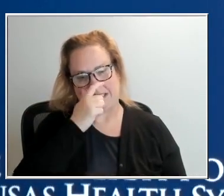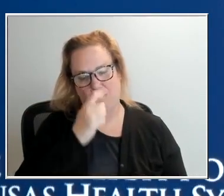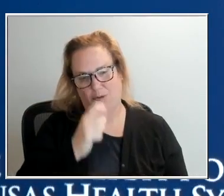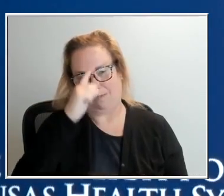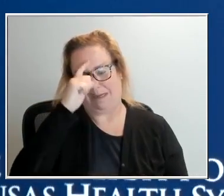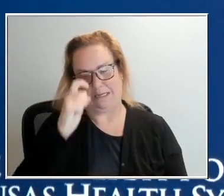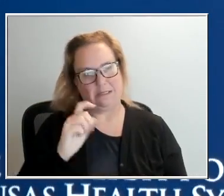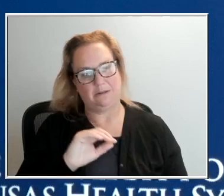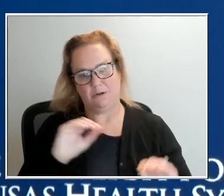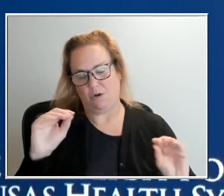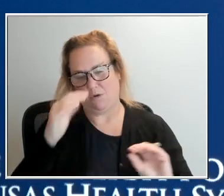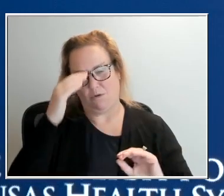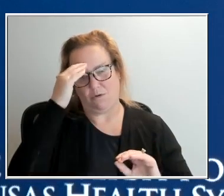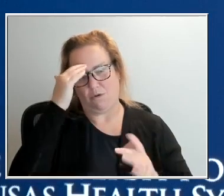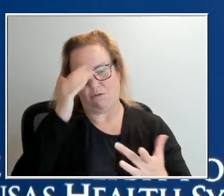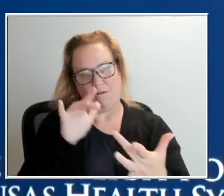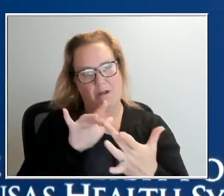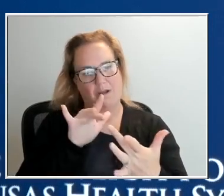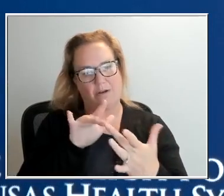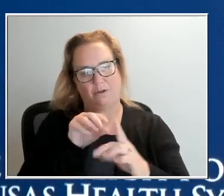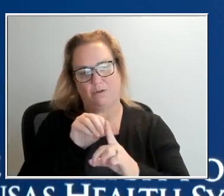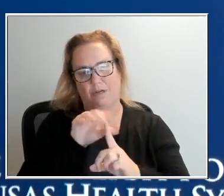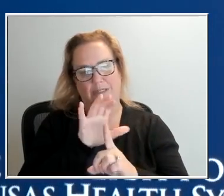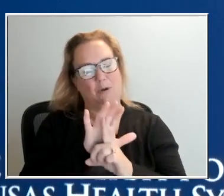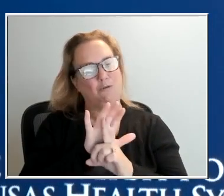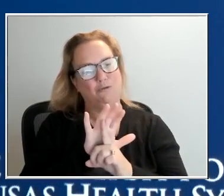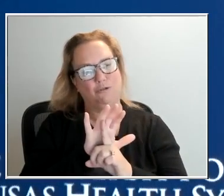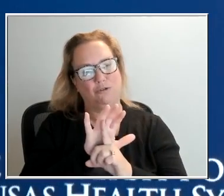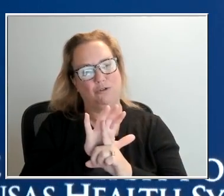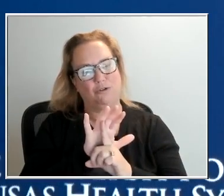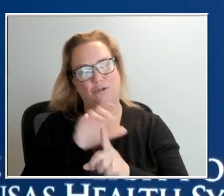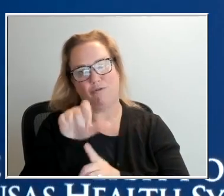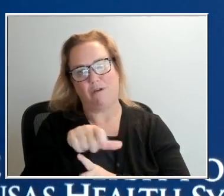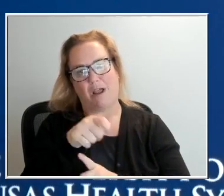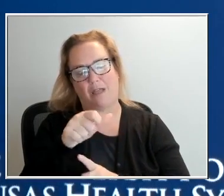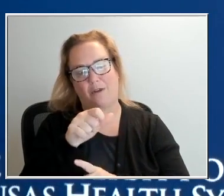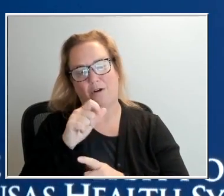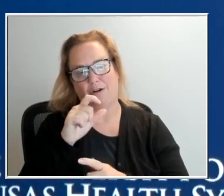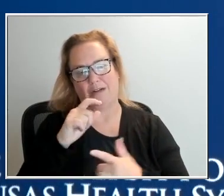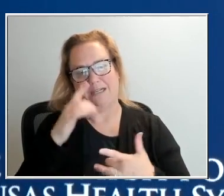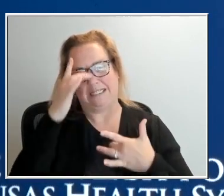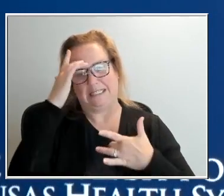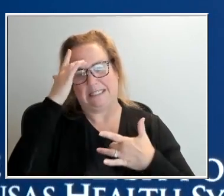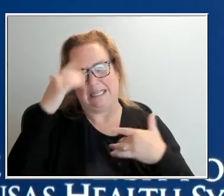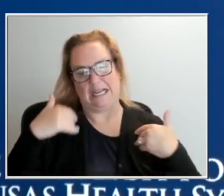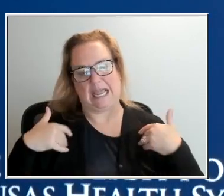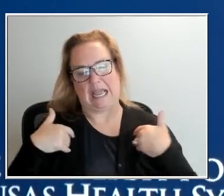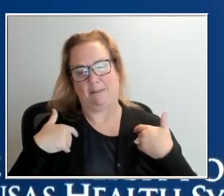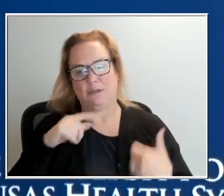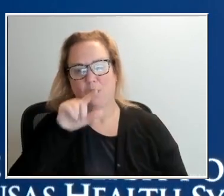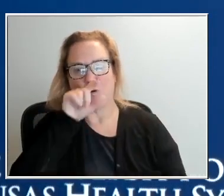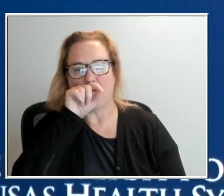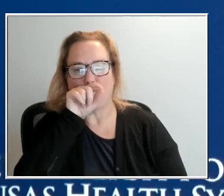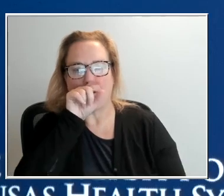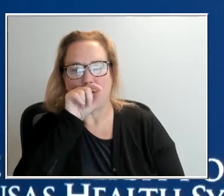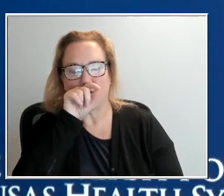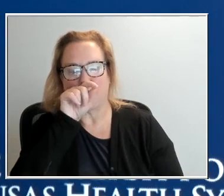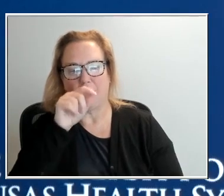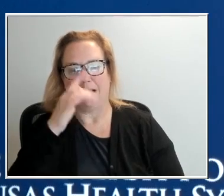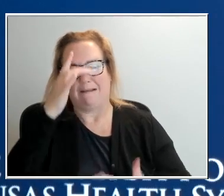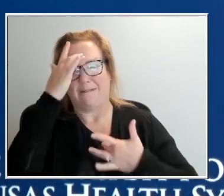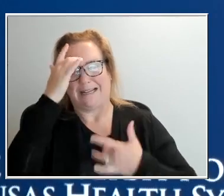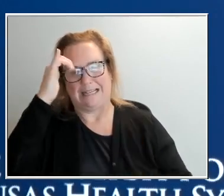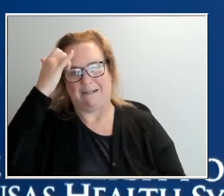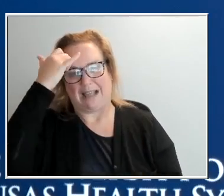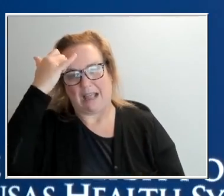no known contact or exposure to other infected animals, such as infected birds or infected cows,